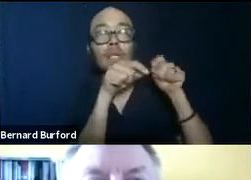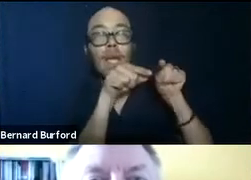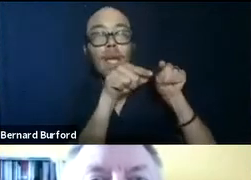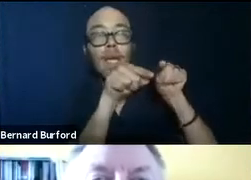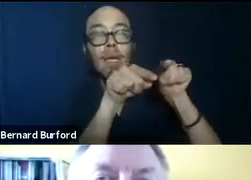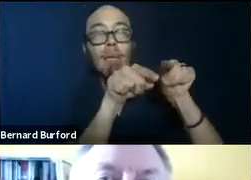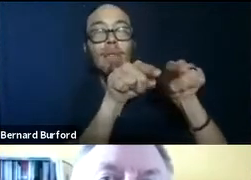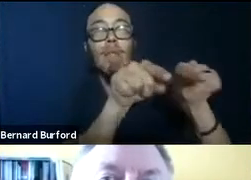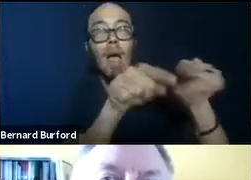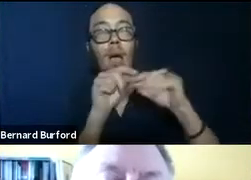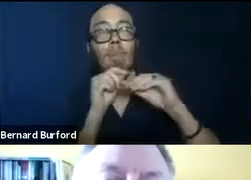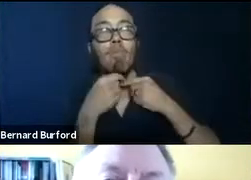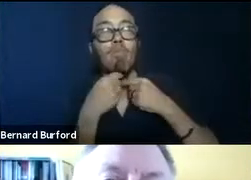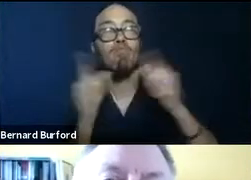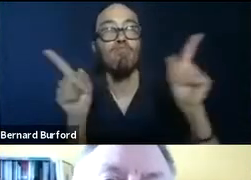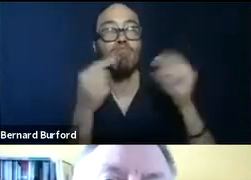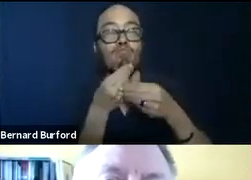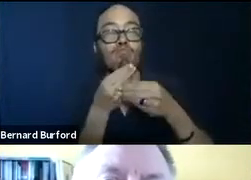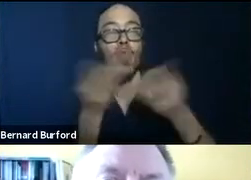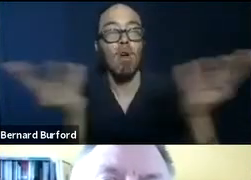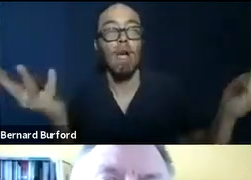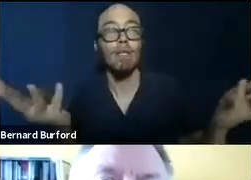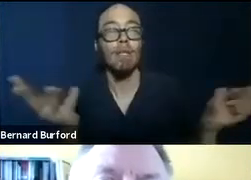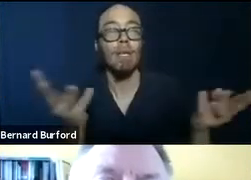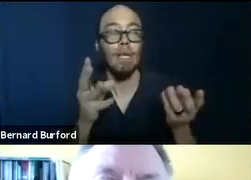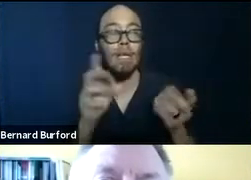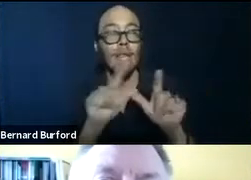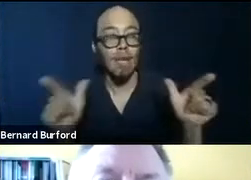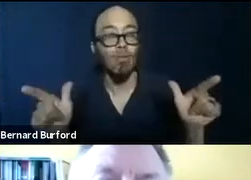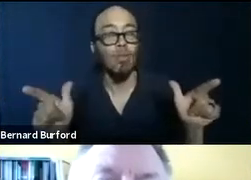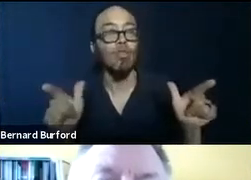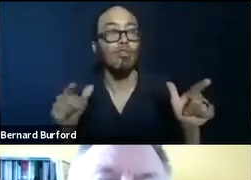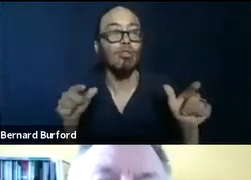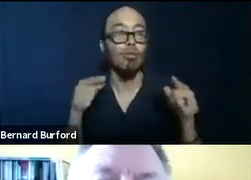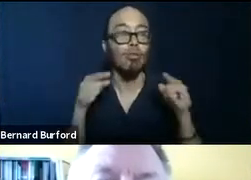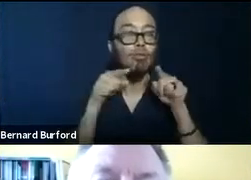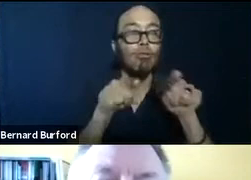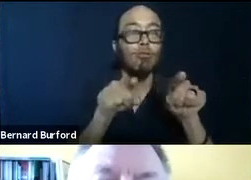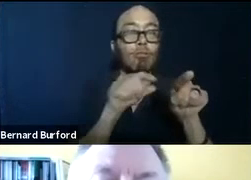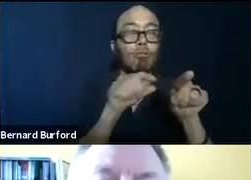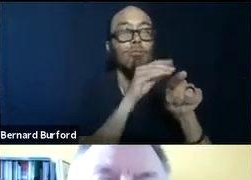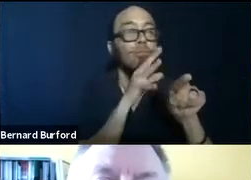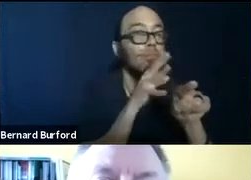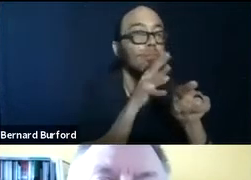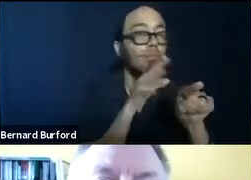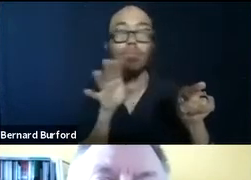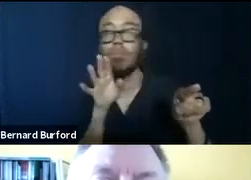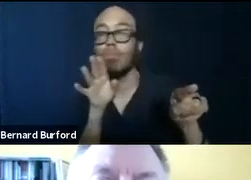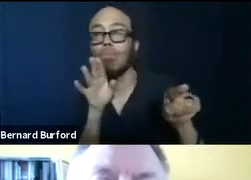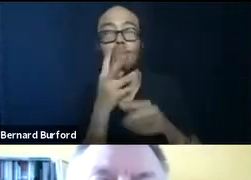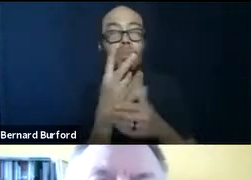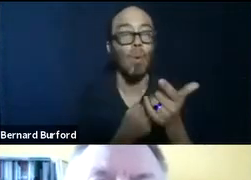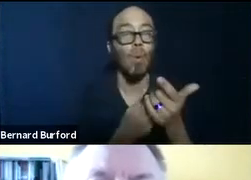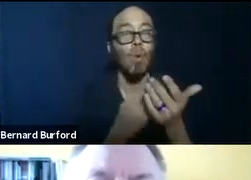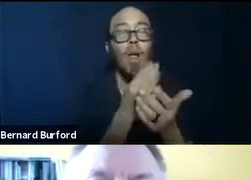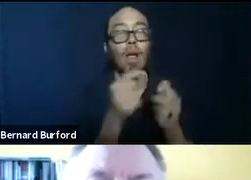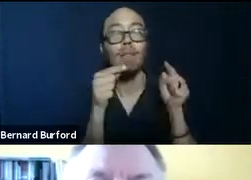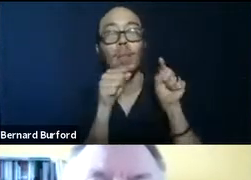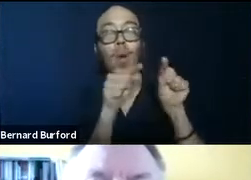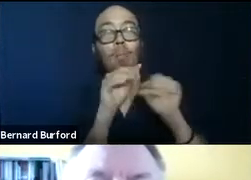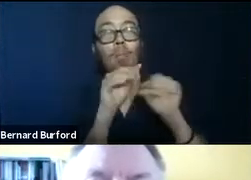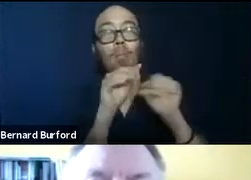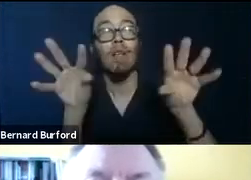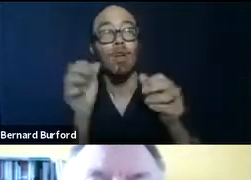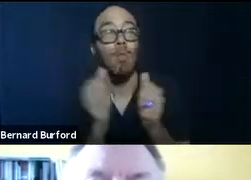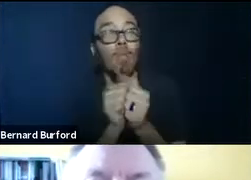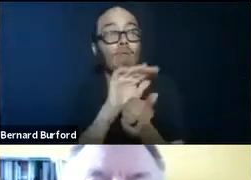language. We'll see later on a presentation on that. Also simultaneous broadcasting with audio